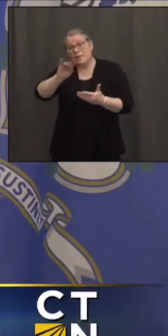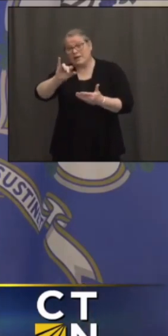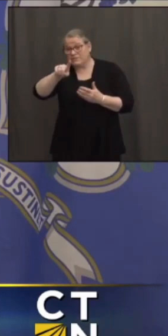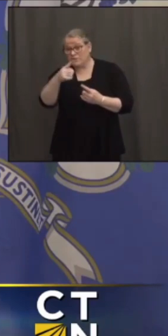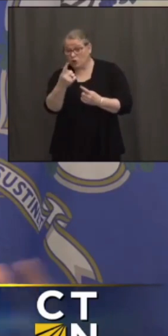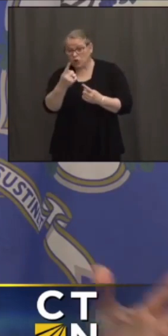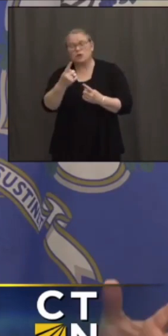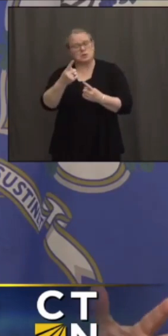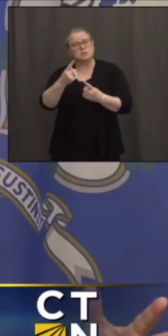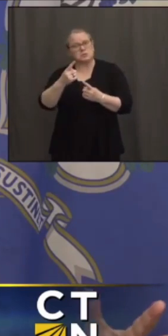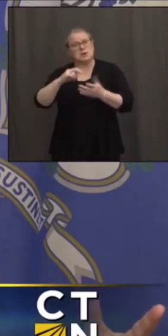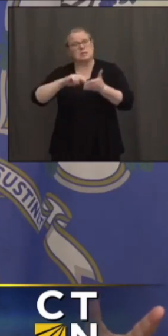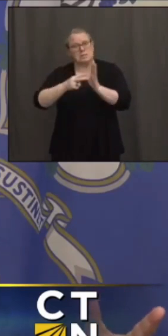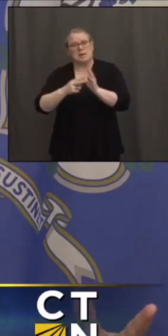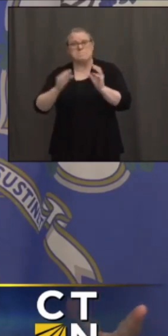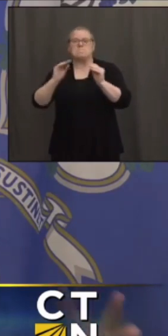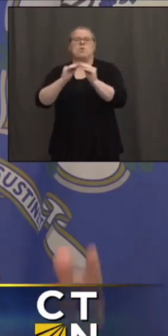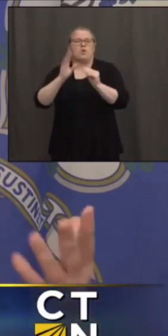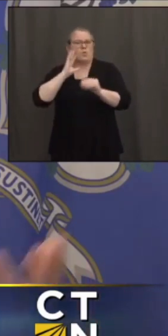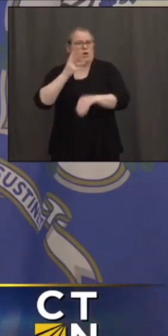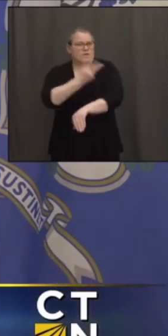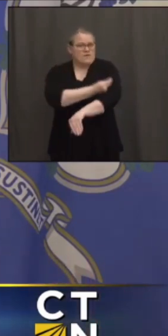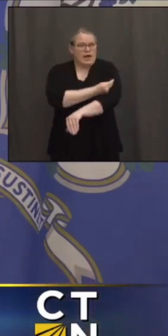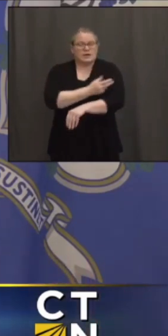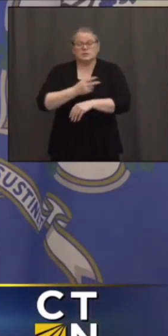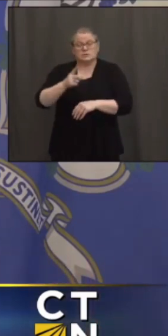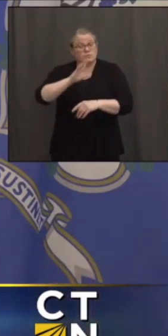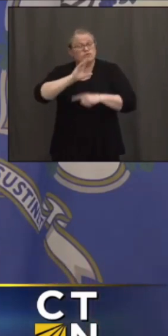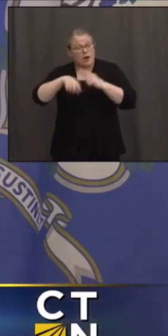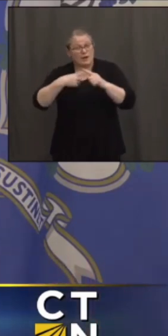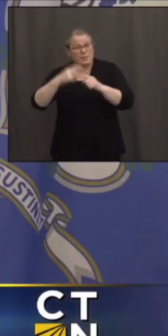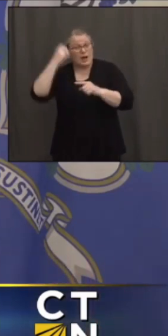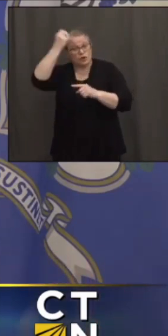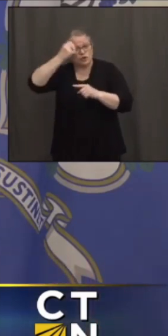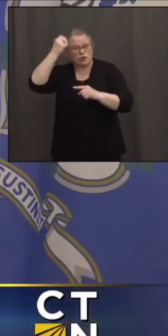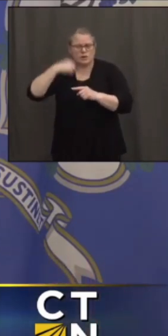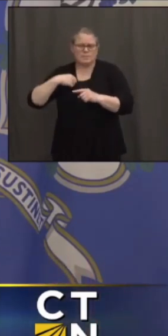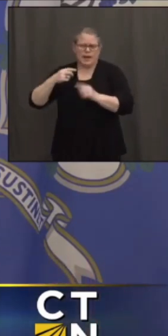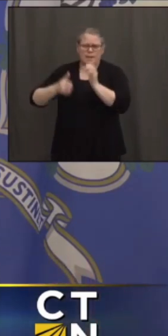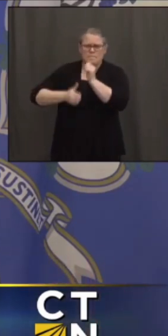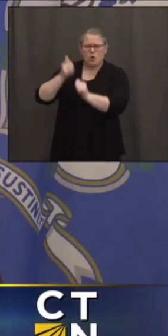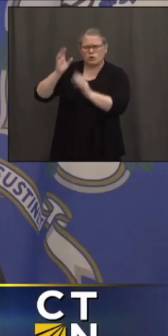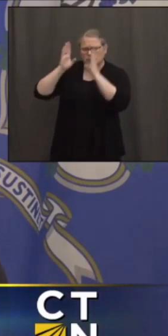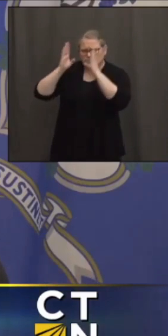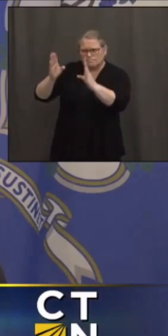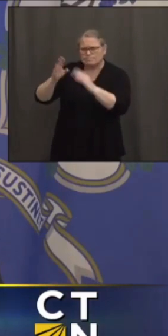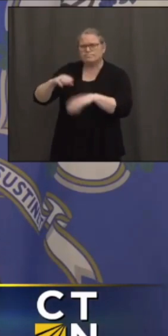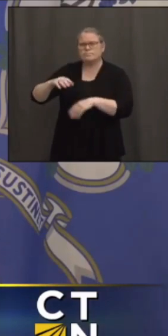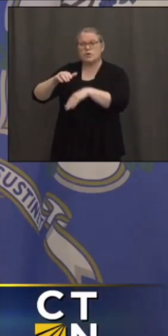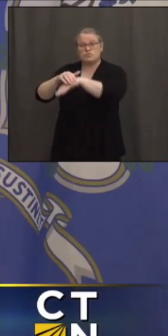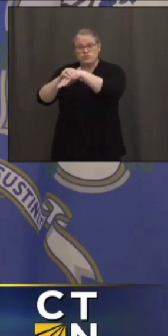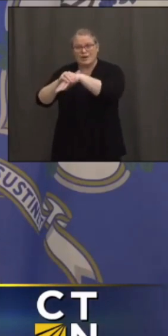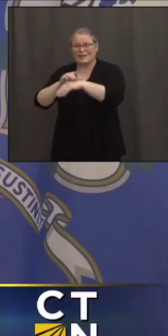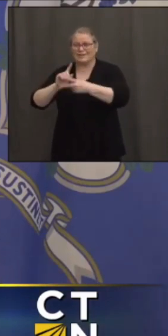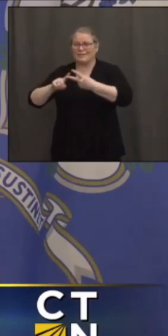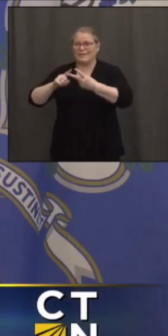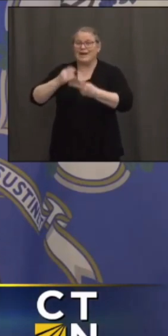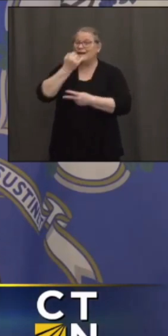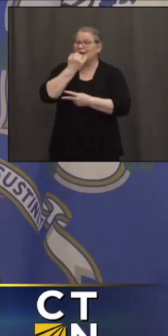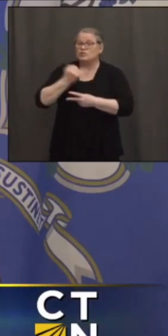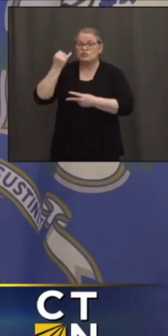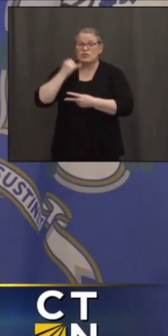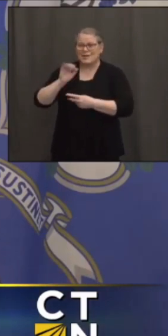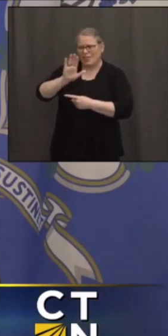I focus a little more on Britain and Israel, where a higher percentage of their people are vaccinated, and they've been able to reopen safely.